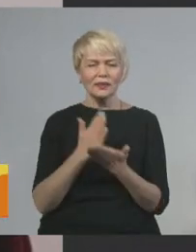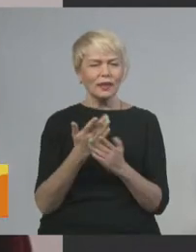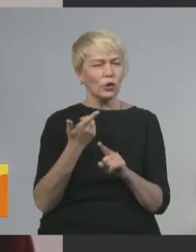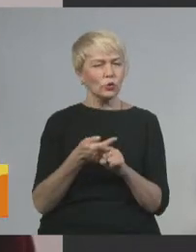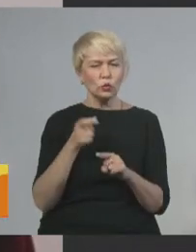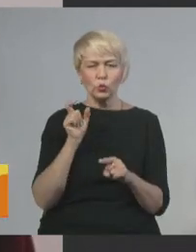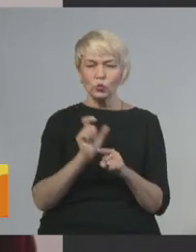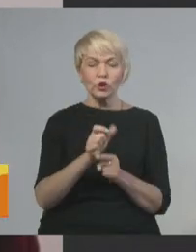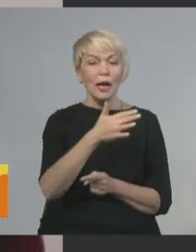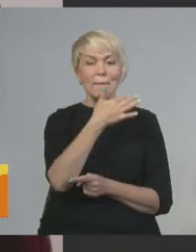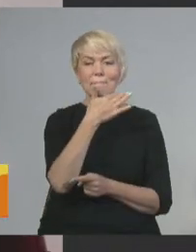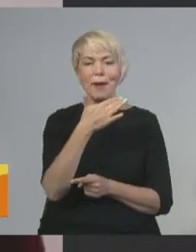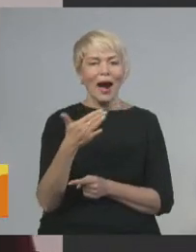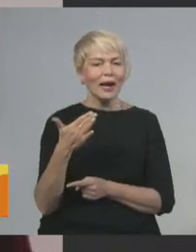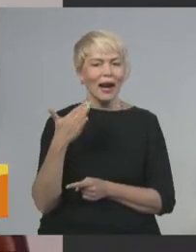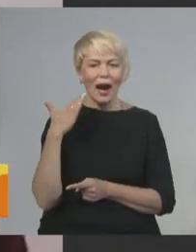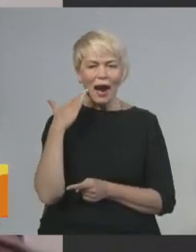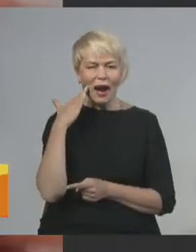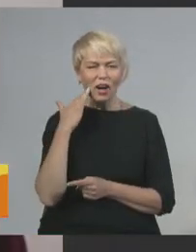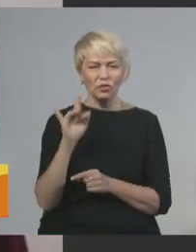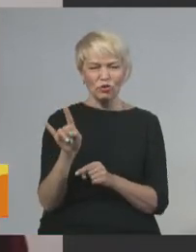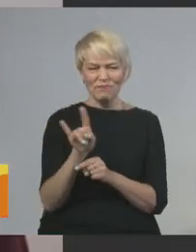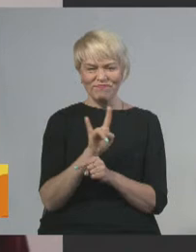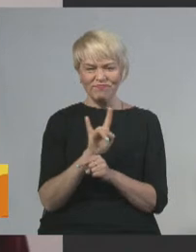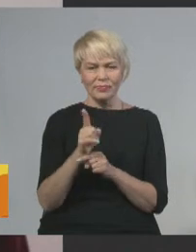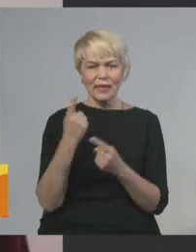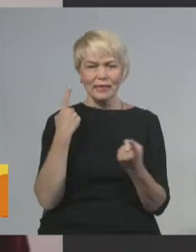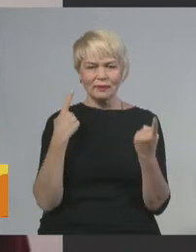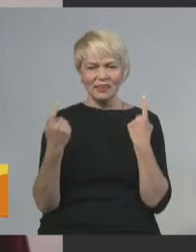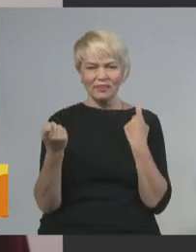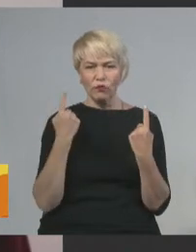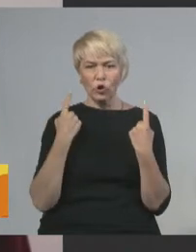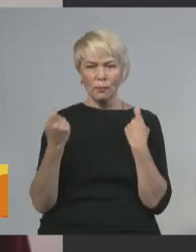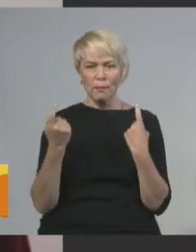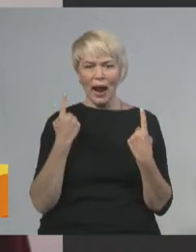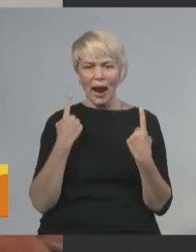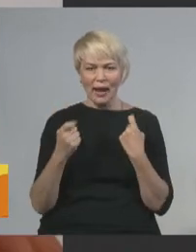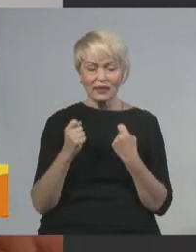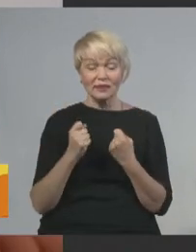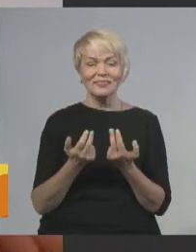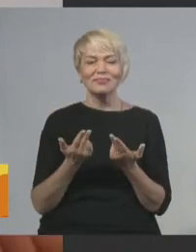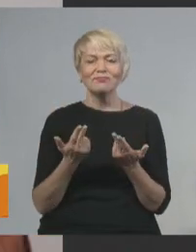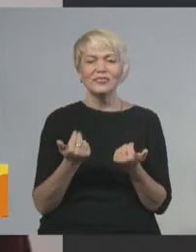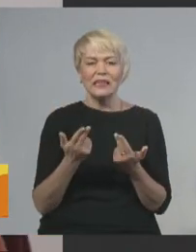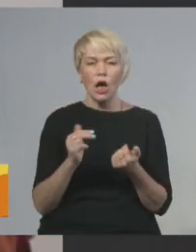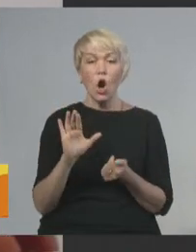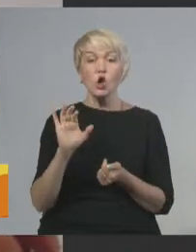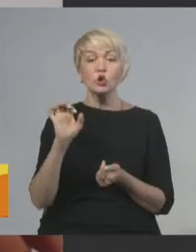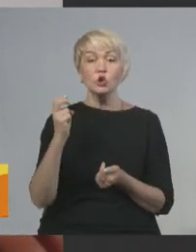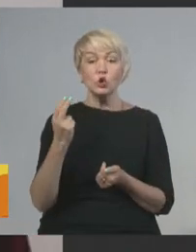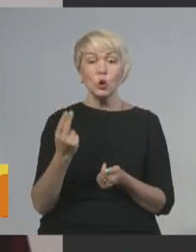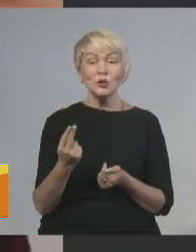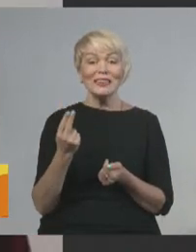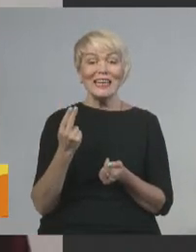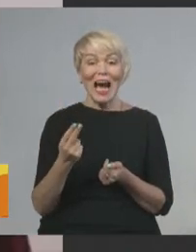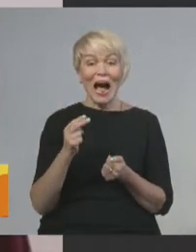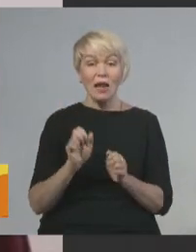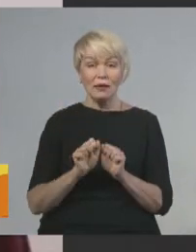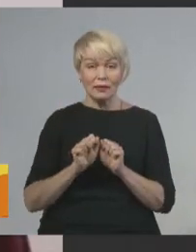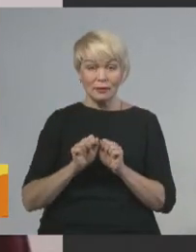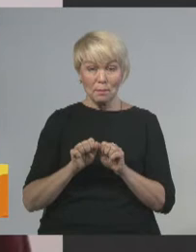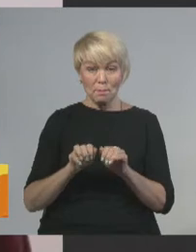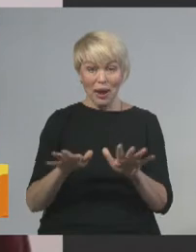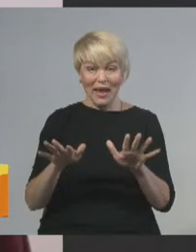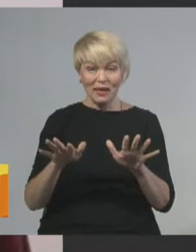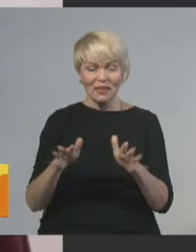uh uh this information is going on on some networks of course um we have uh no like no